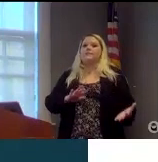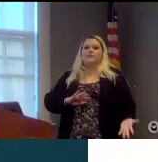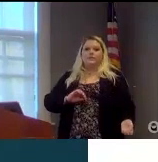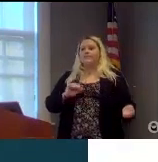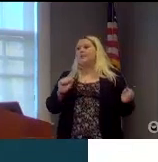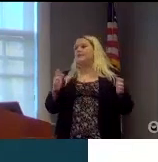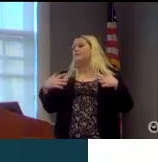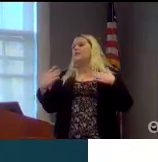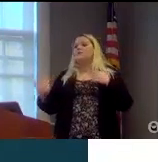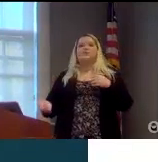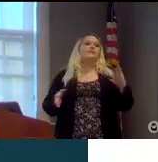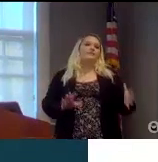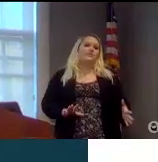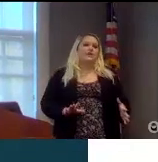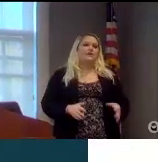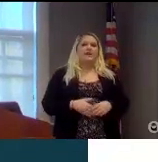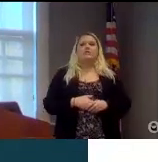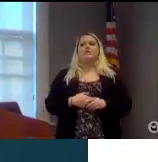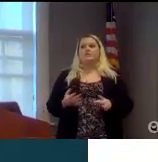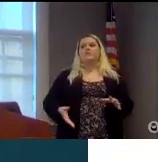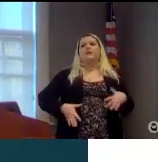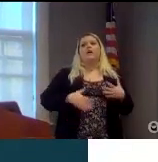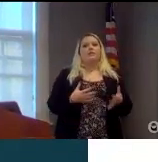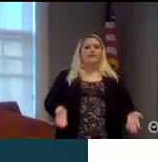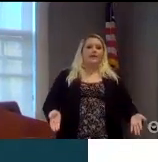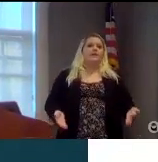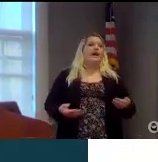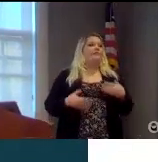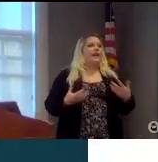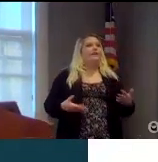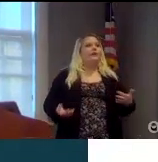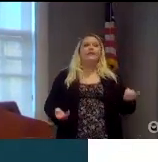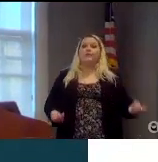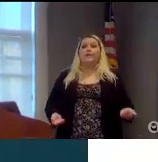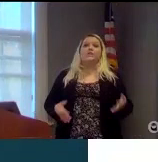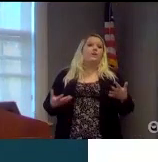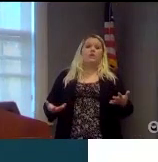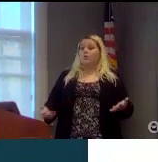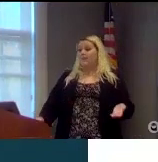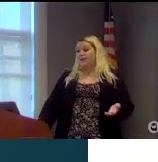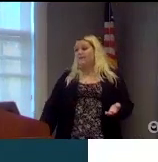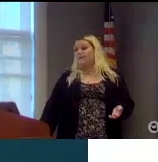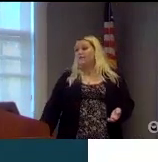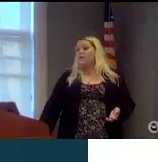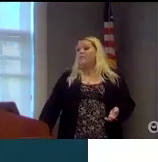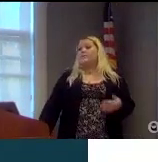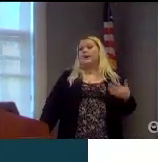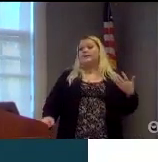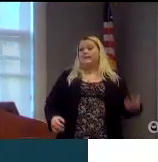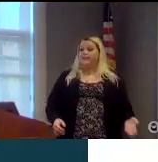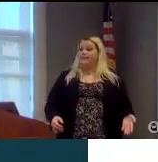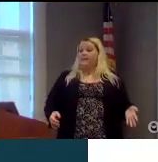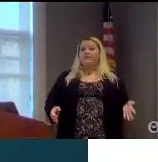alternative names, descriptions, sources, and geolocations, just so then all the data would have the accurate information to go along with it.